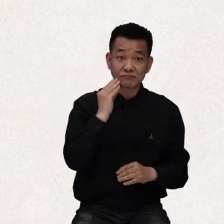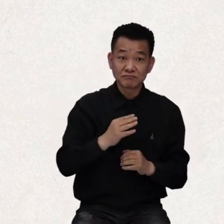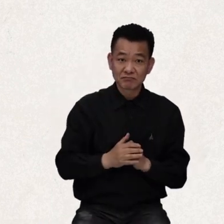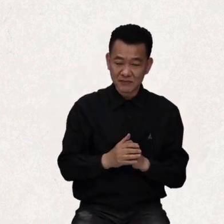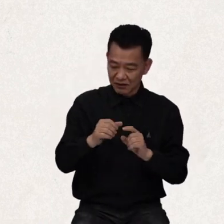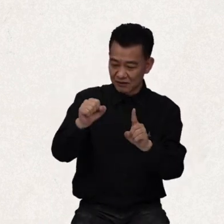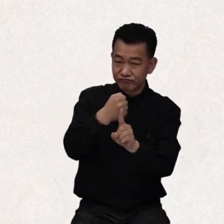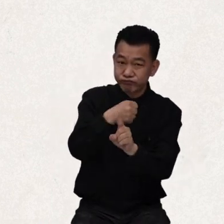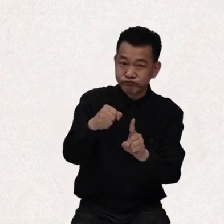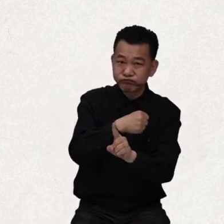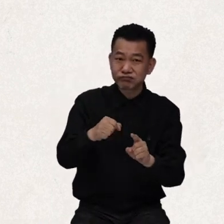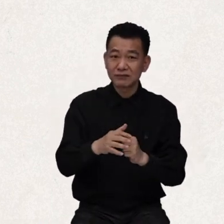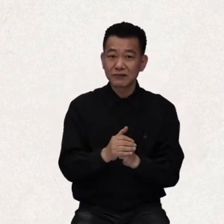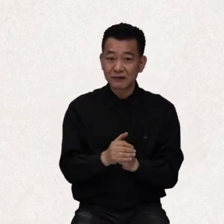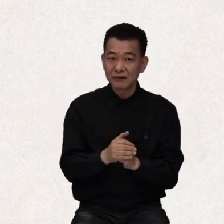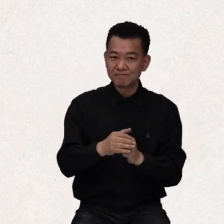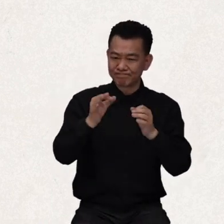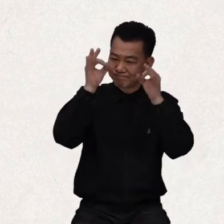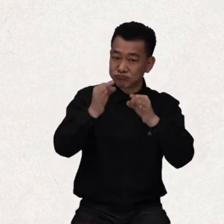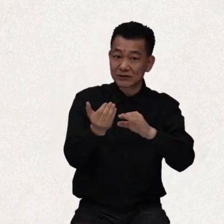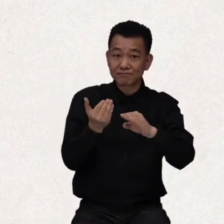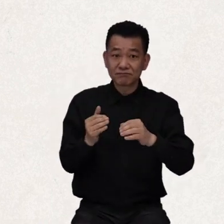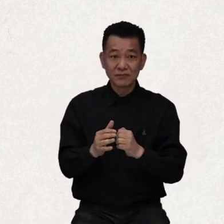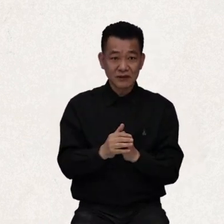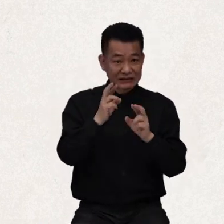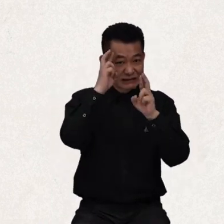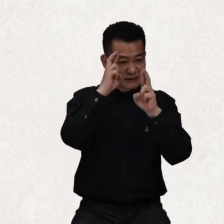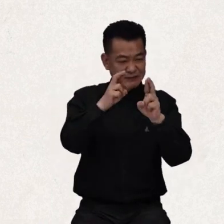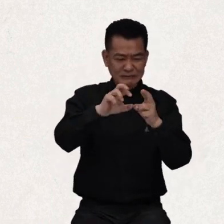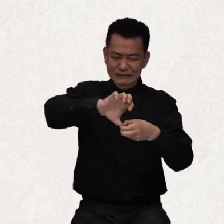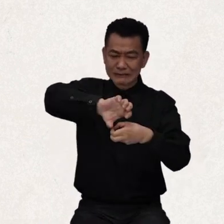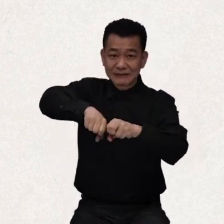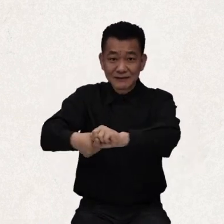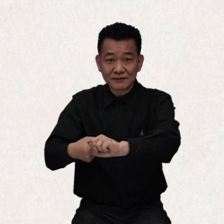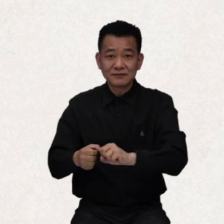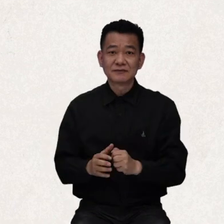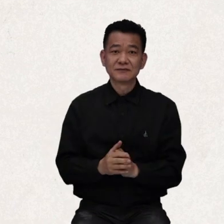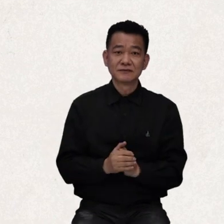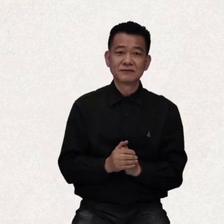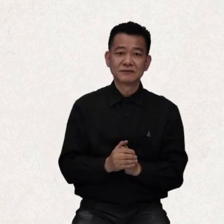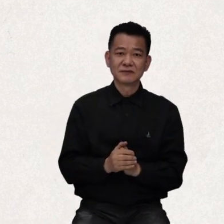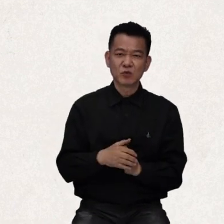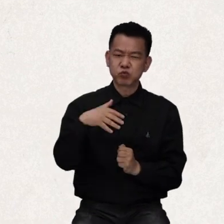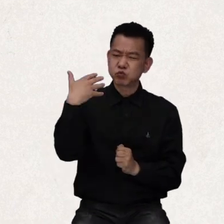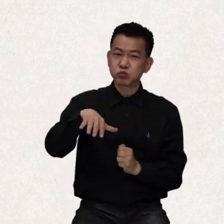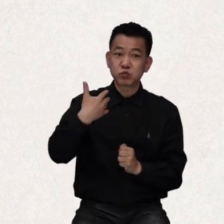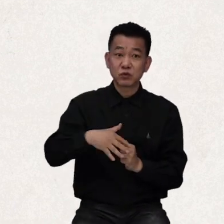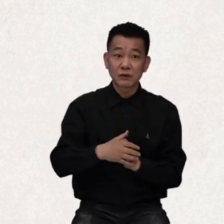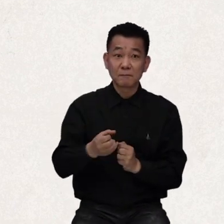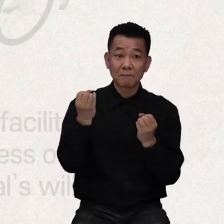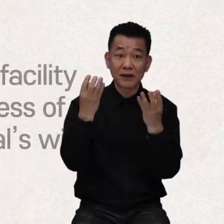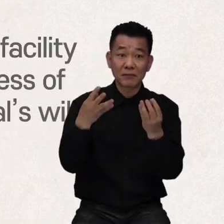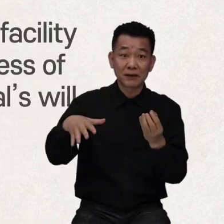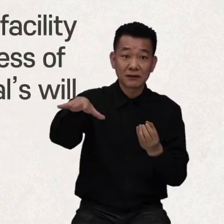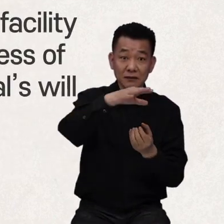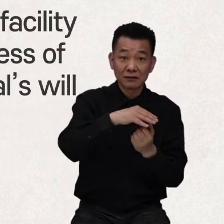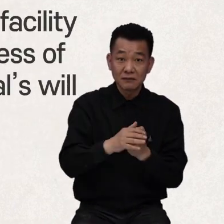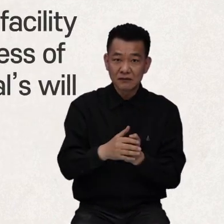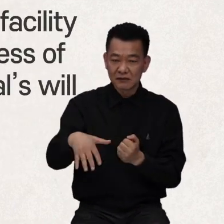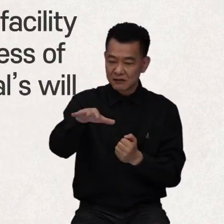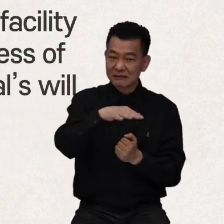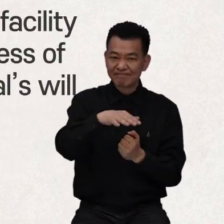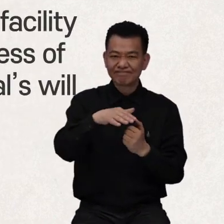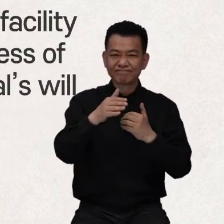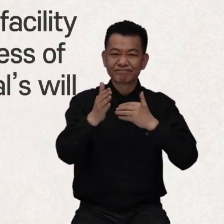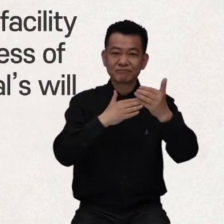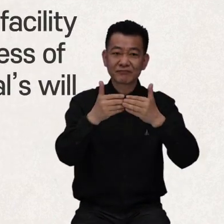also damage in their dignity due to violence, abuse, prejudice, etc. Additionally, there is also a problem